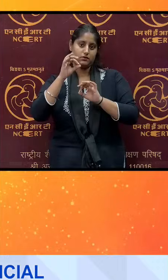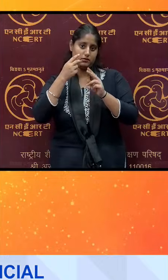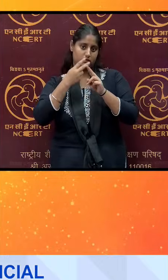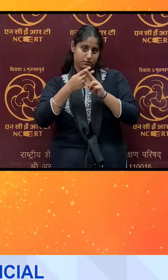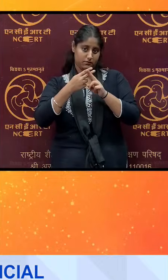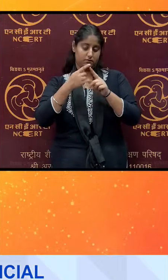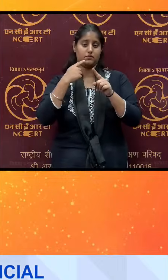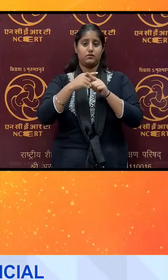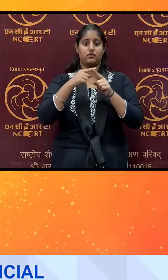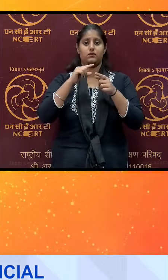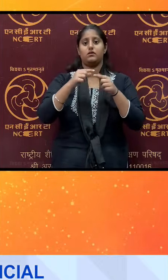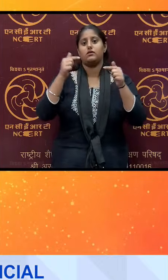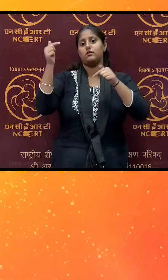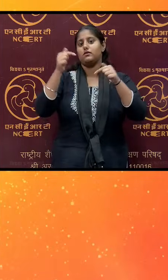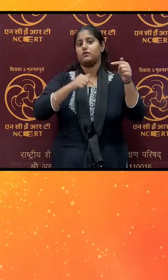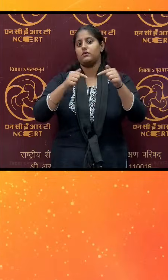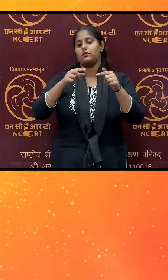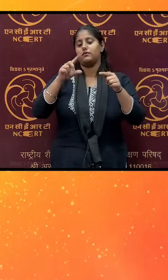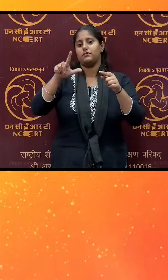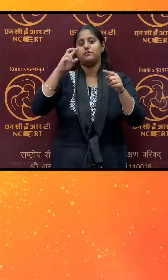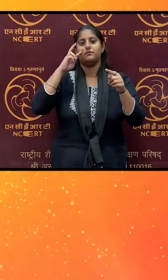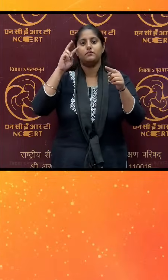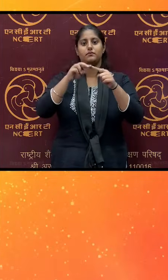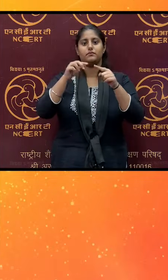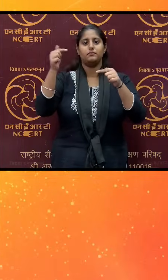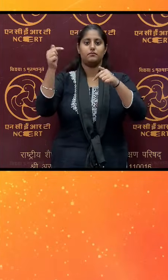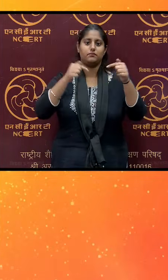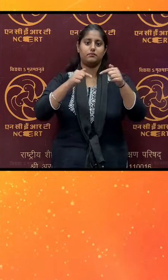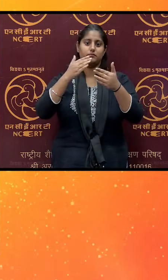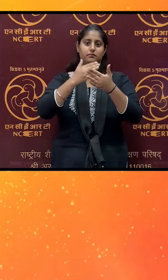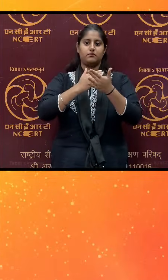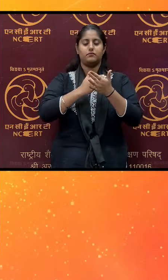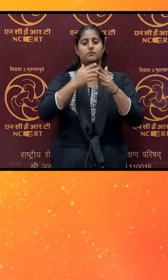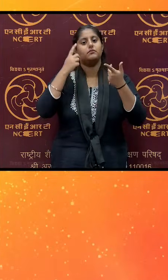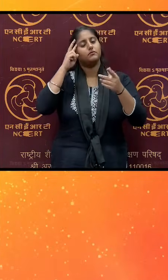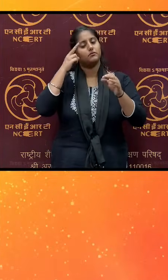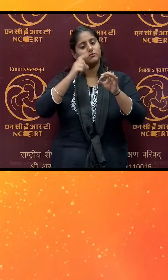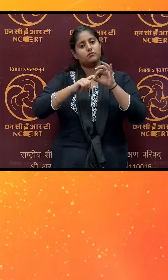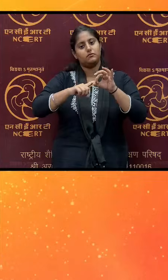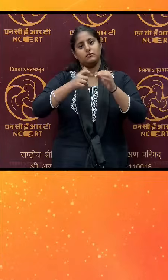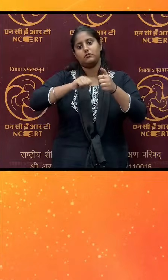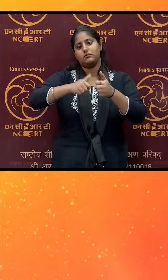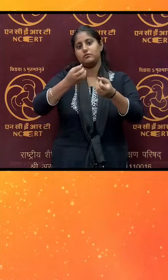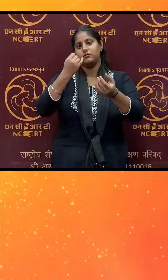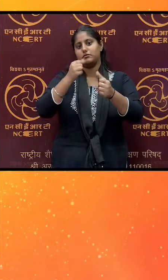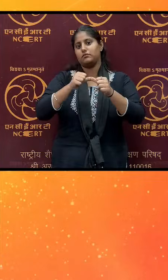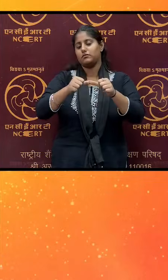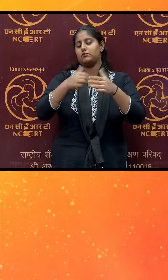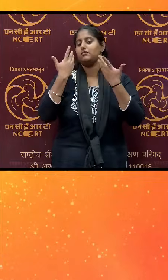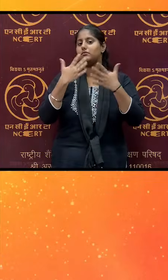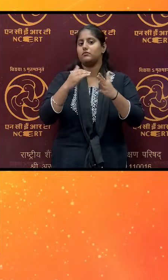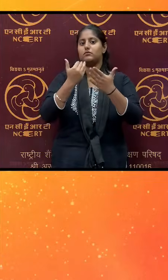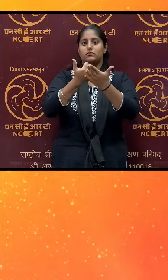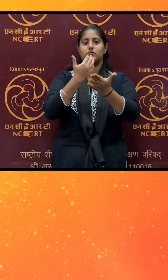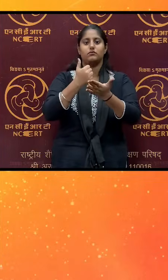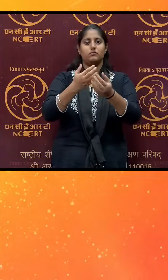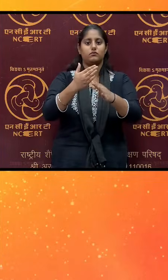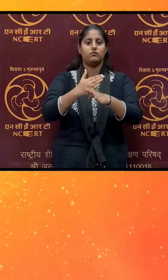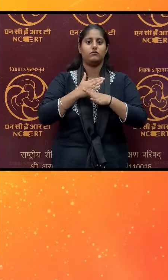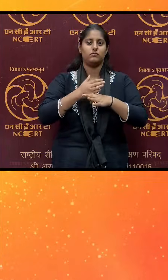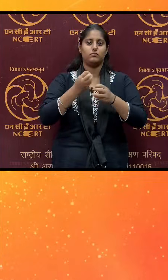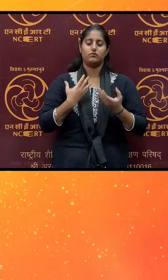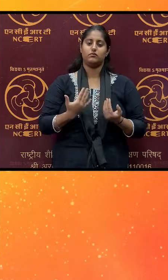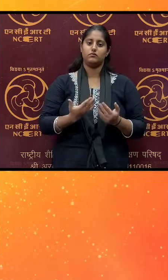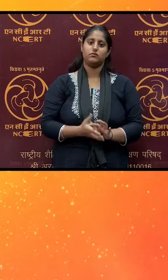Official, and in the chat box, in the live comment section, you can ask your questions, you can give your answers, suggestions, feedback, whatever you